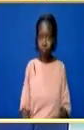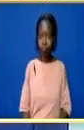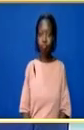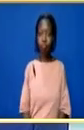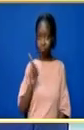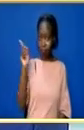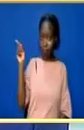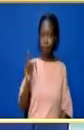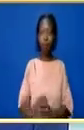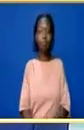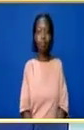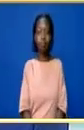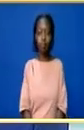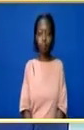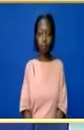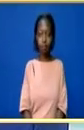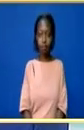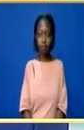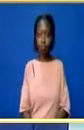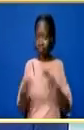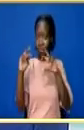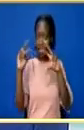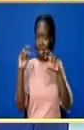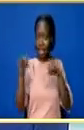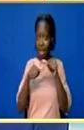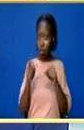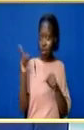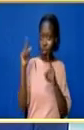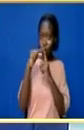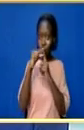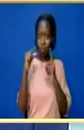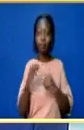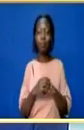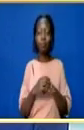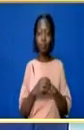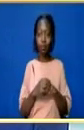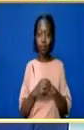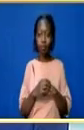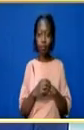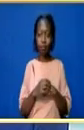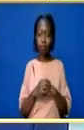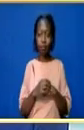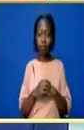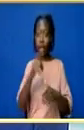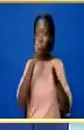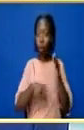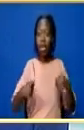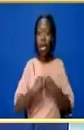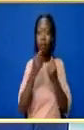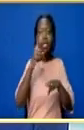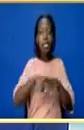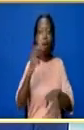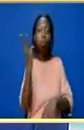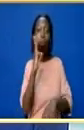A sand dune. Find out what it is. Find out. So from there, what happens when the water